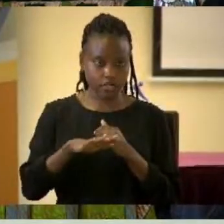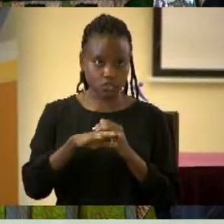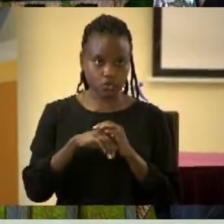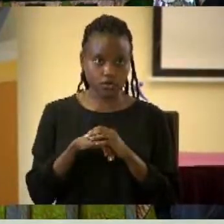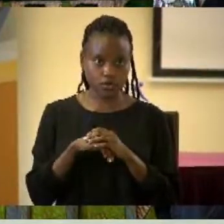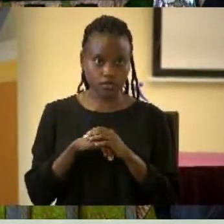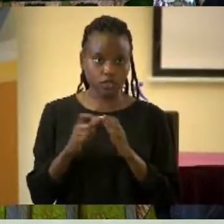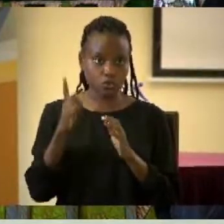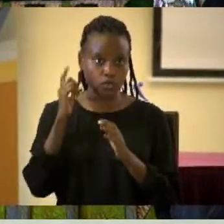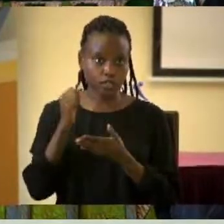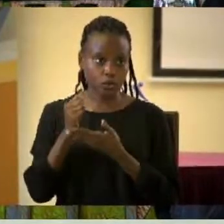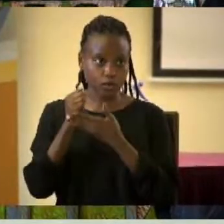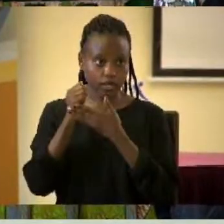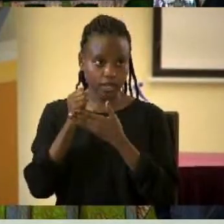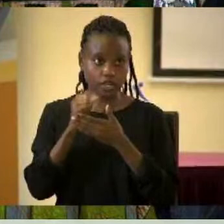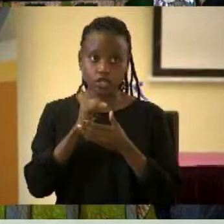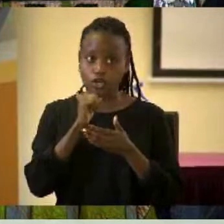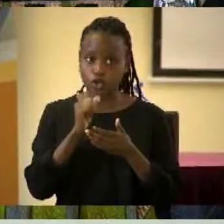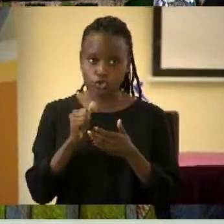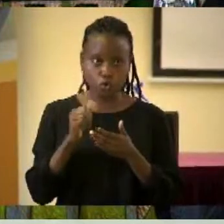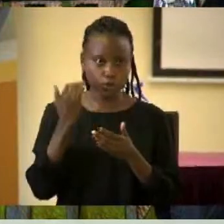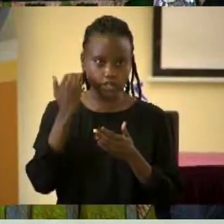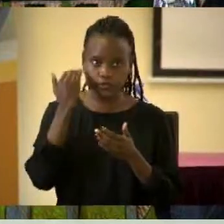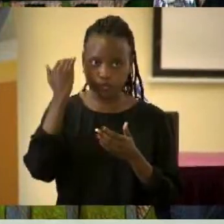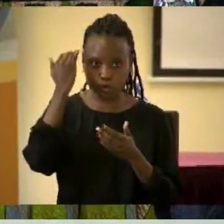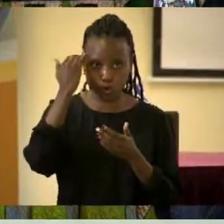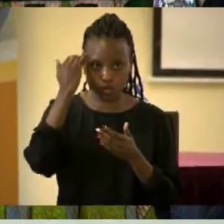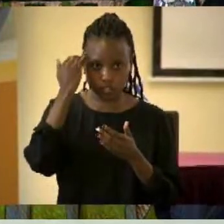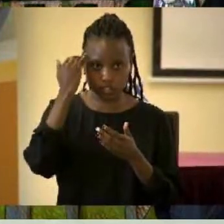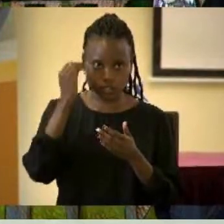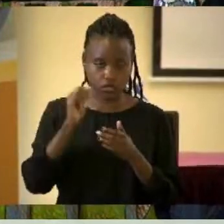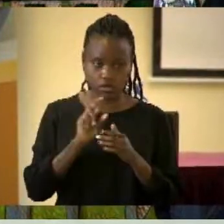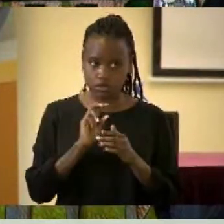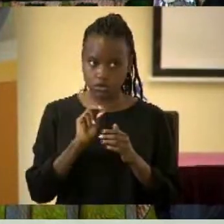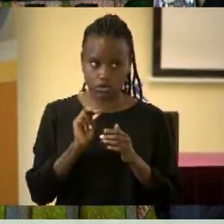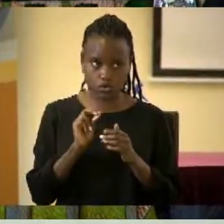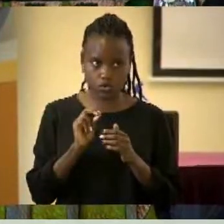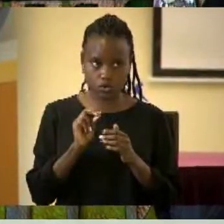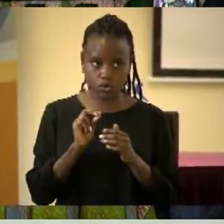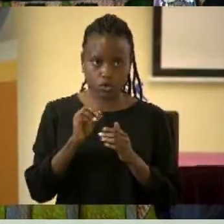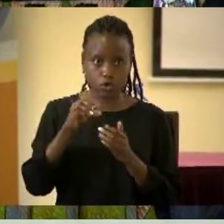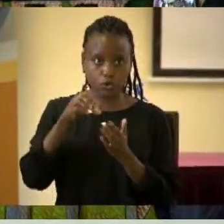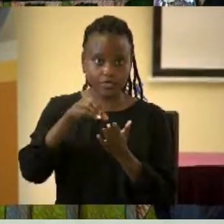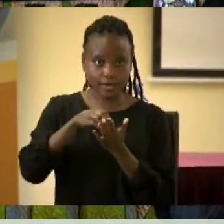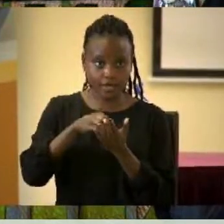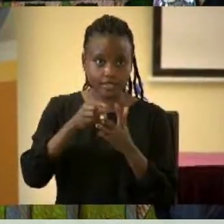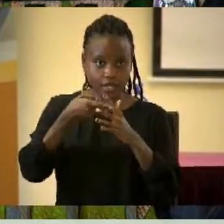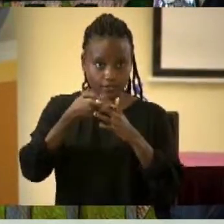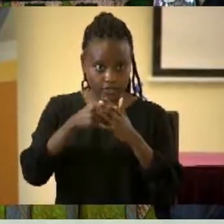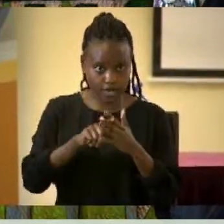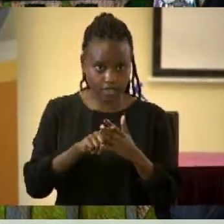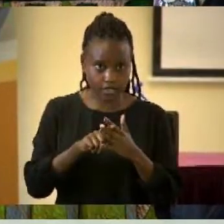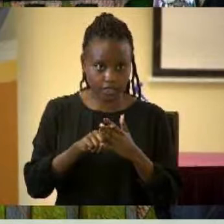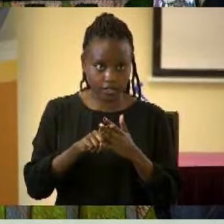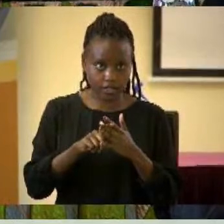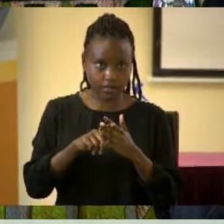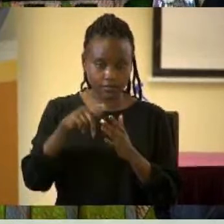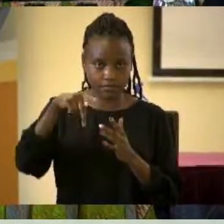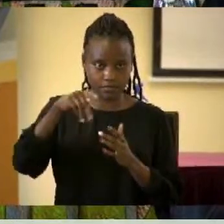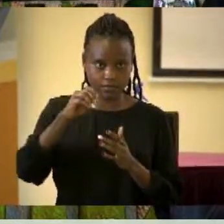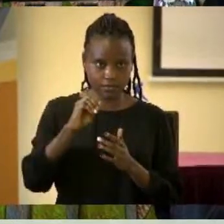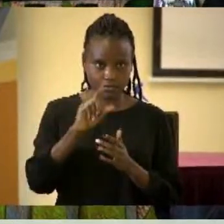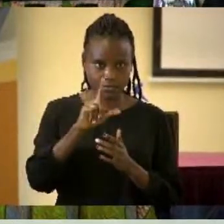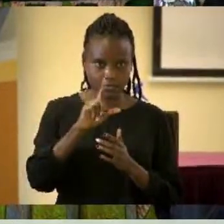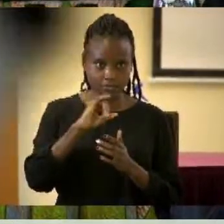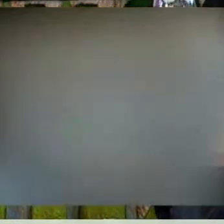legal aid to be given, not just when the trial is commencing, because much of the case has already started at the taking of statements and so on.